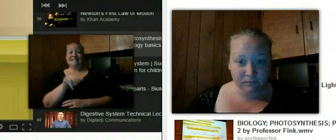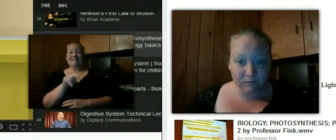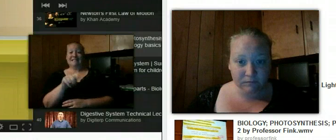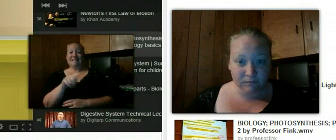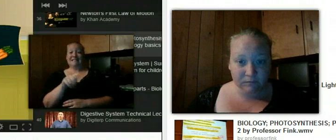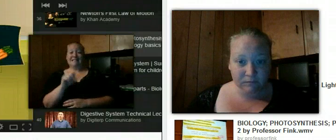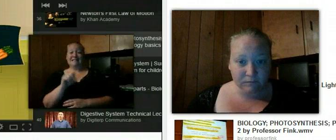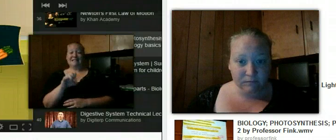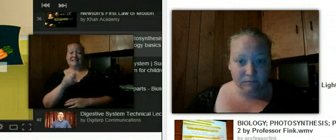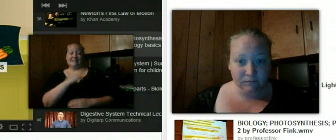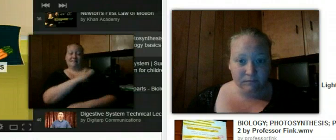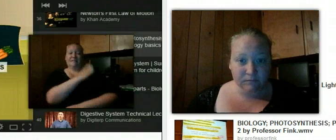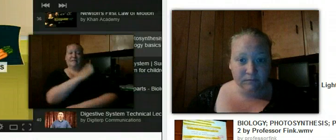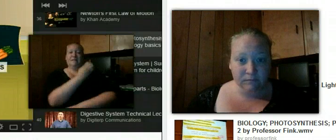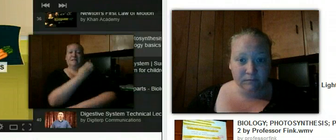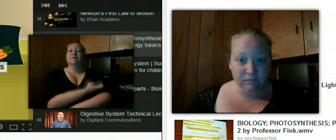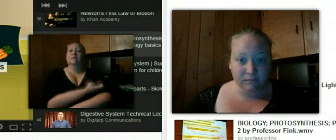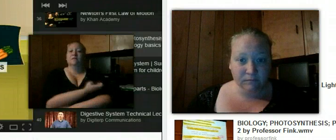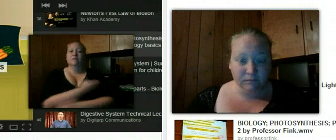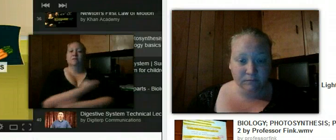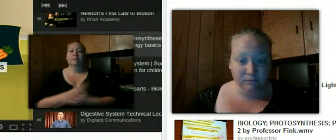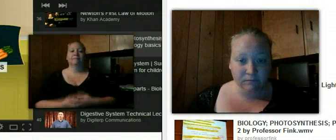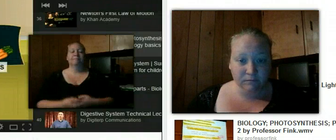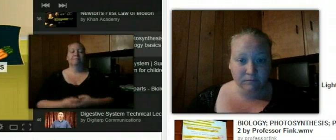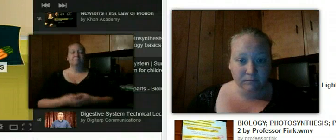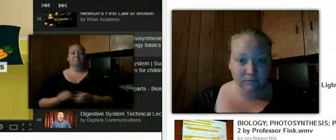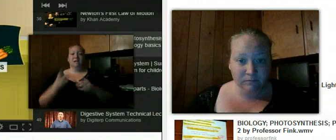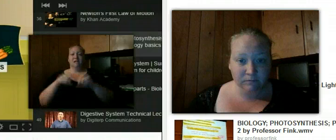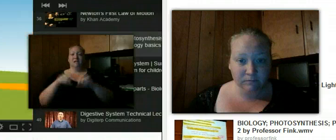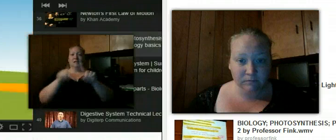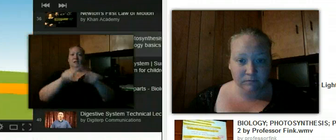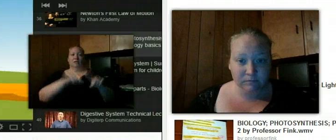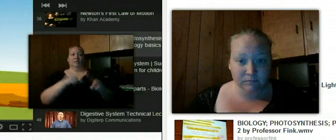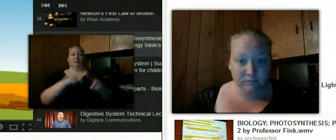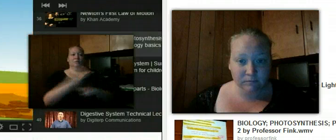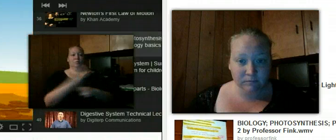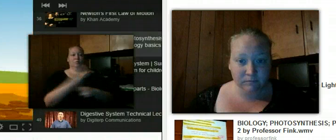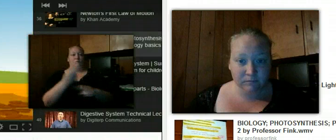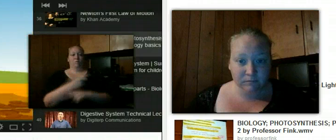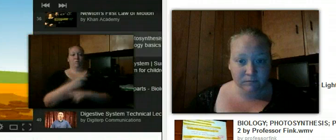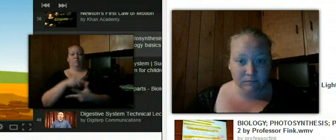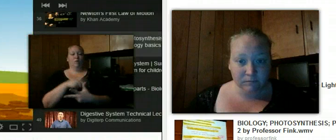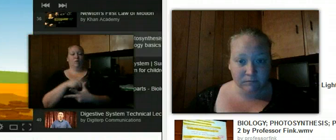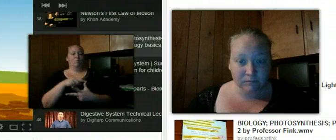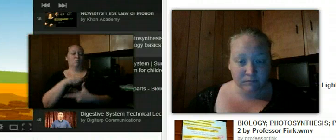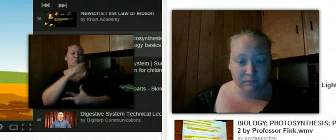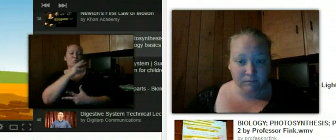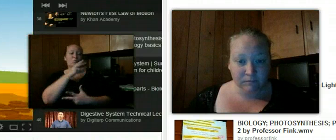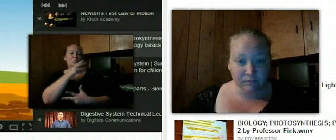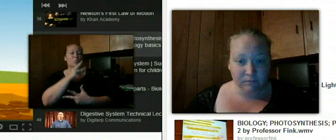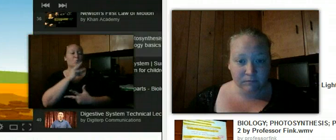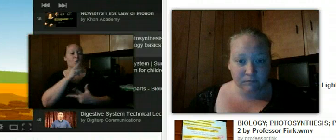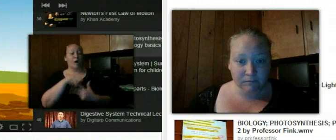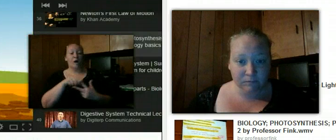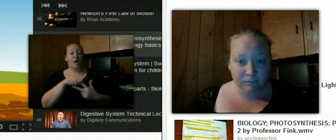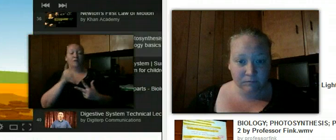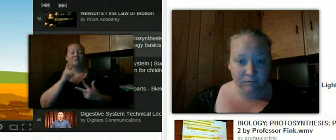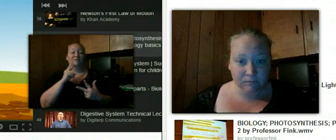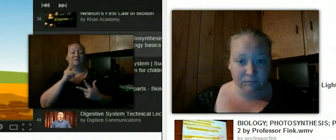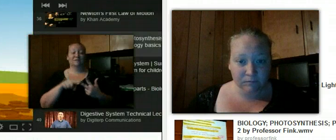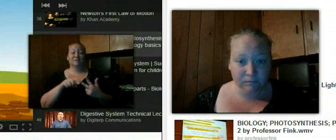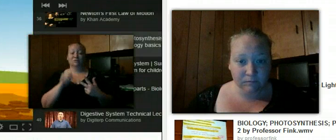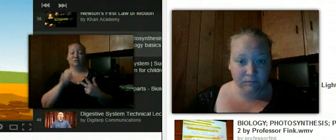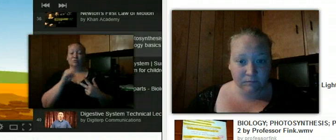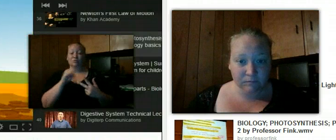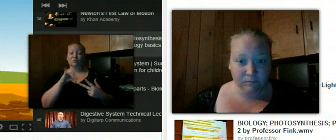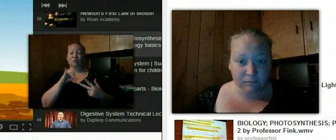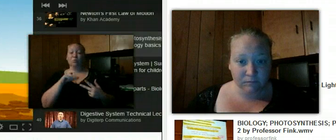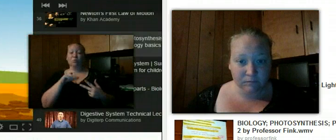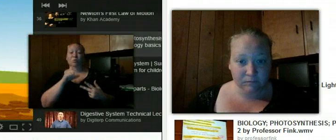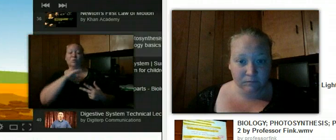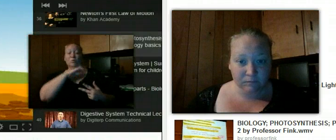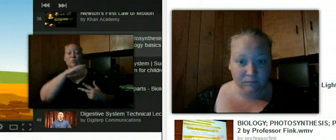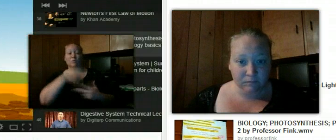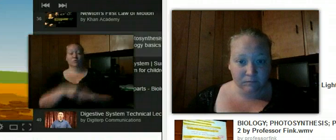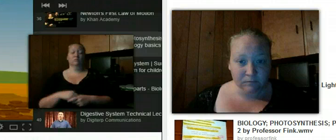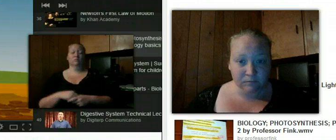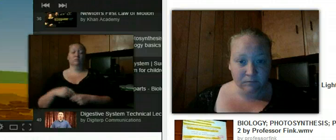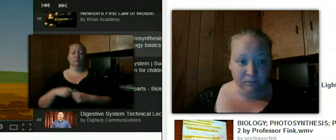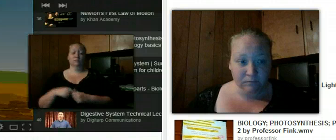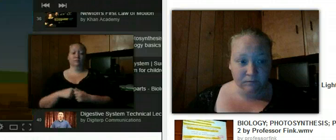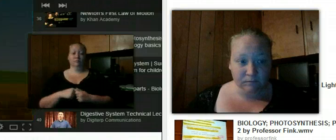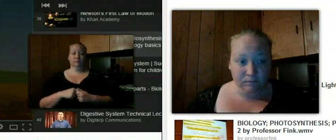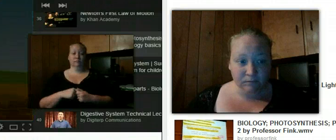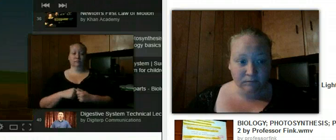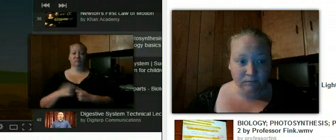including fire, water, vegetables, etc. Similarly, to make their food, plants also need some